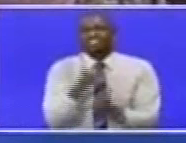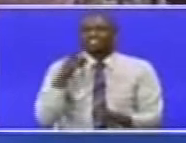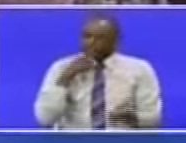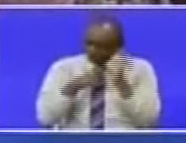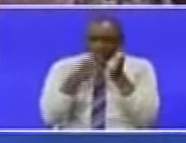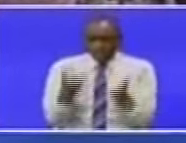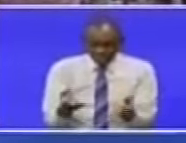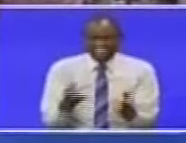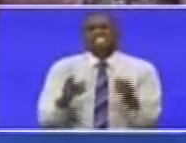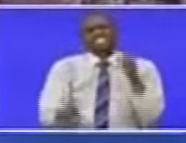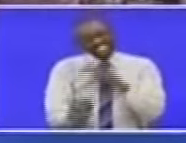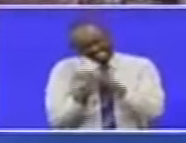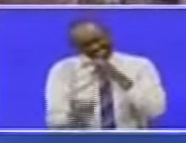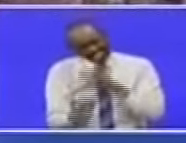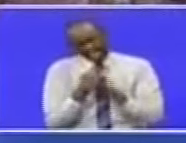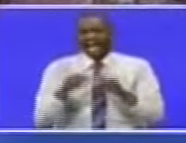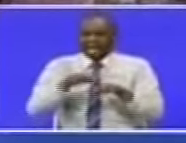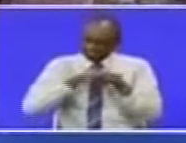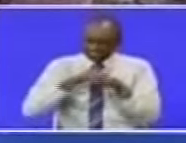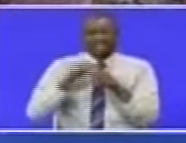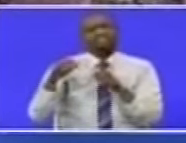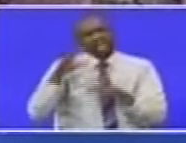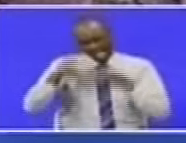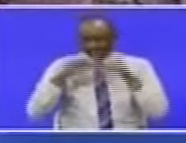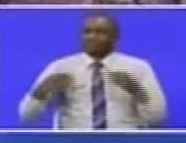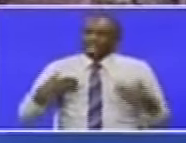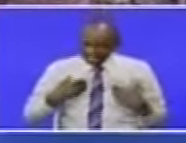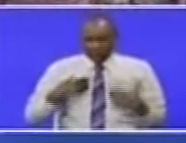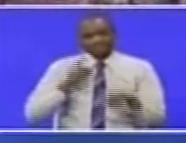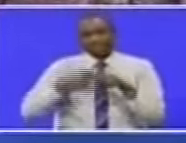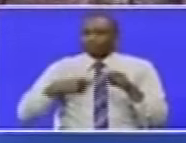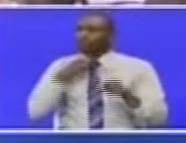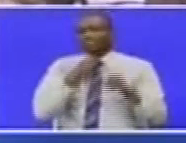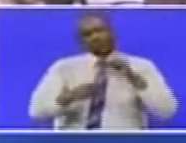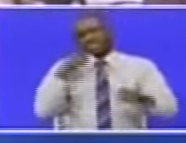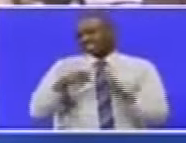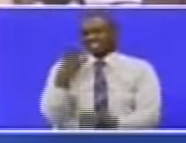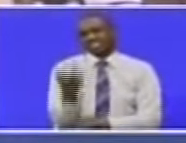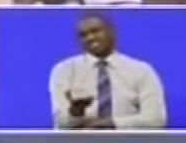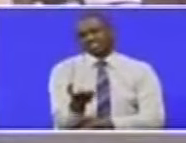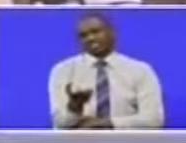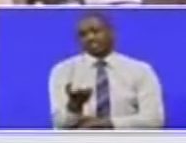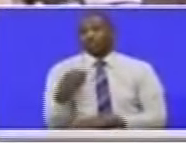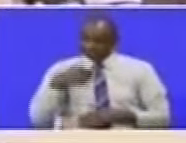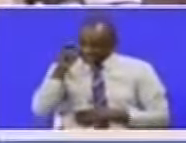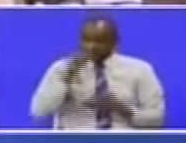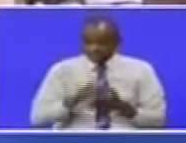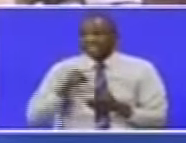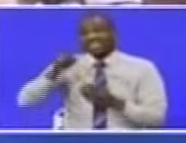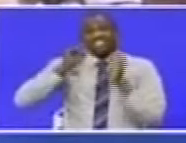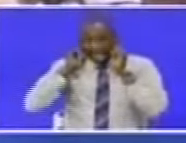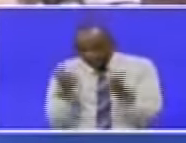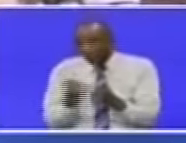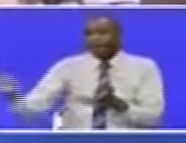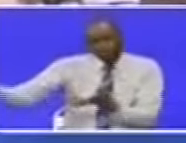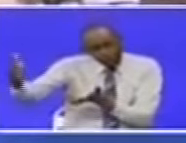risk and danger African wildlife face at the hands of poachers. We're looking at an accumulation of ivory for